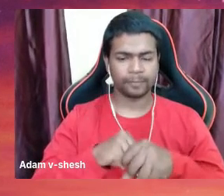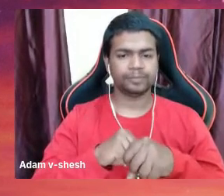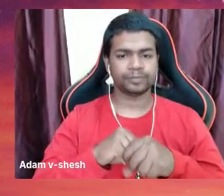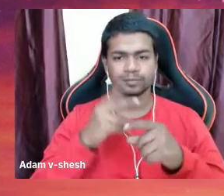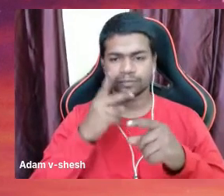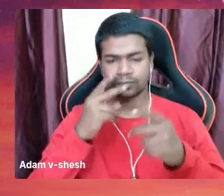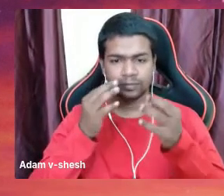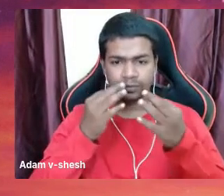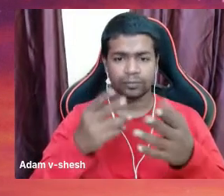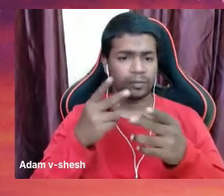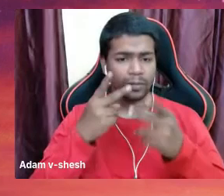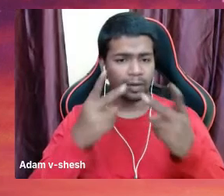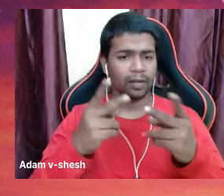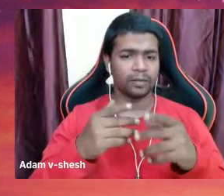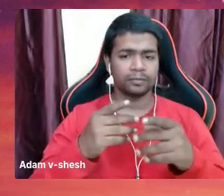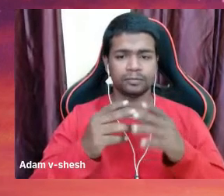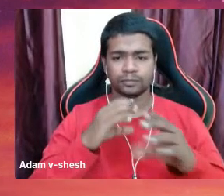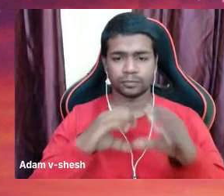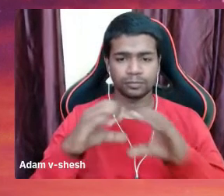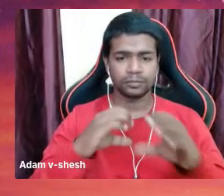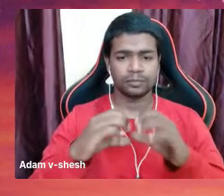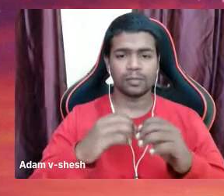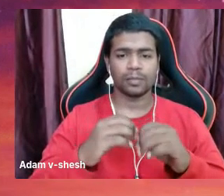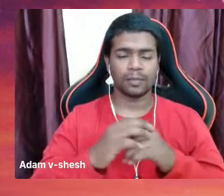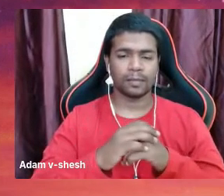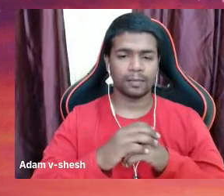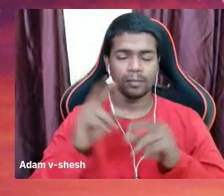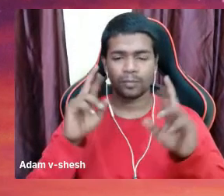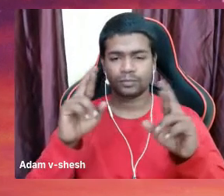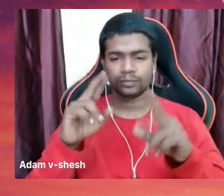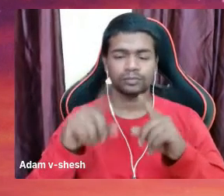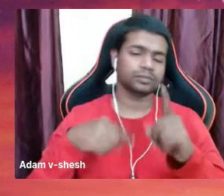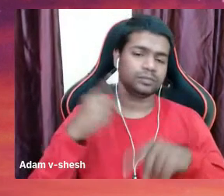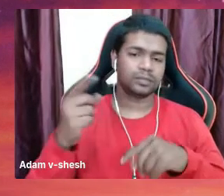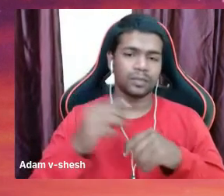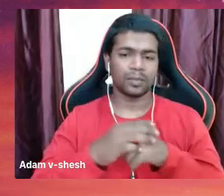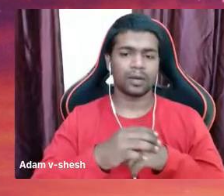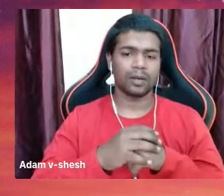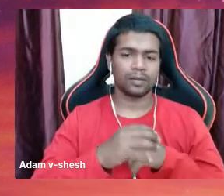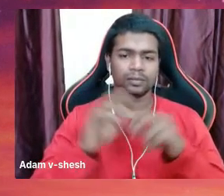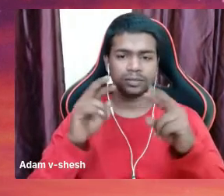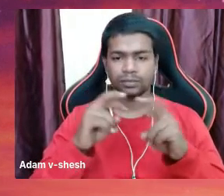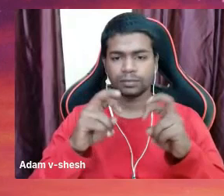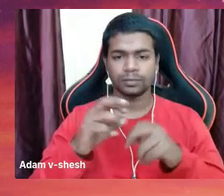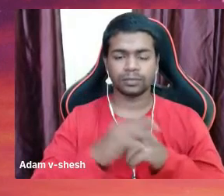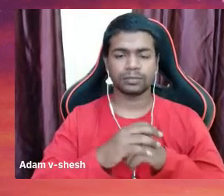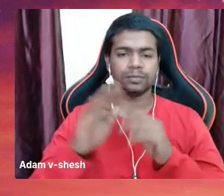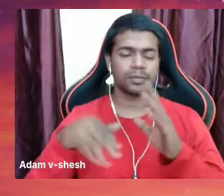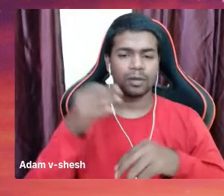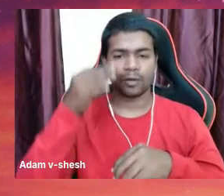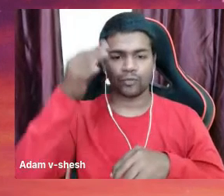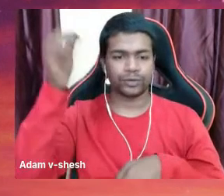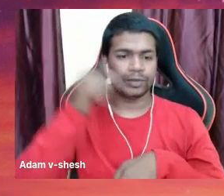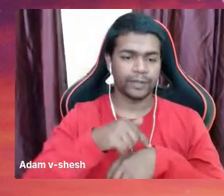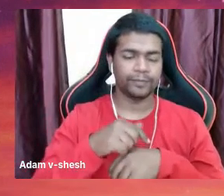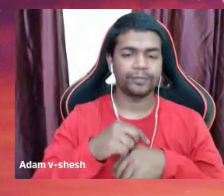delightful to be in conversation with you again. And I hope we're able to talk more about the emerging opportunities at a future time. And